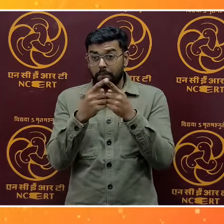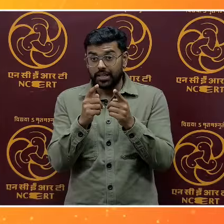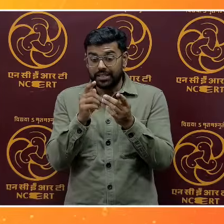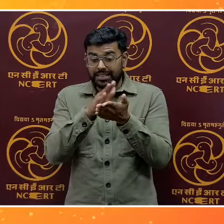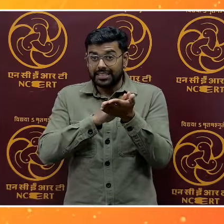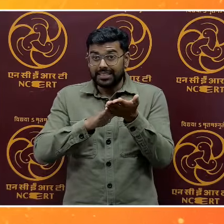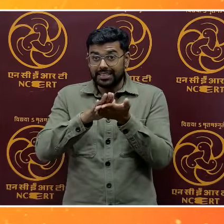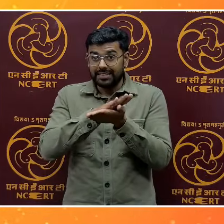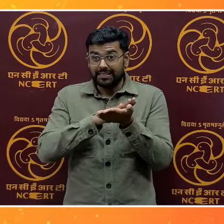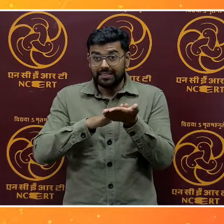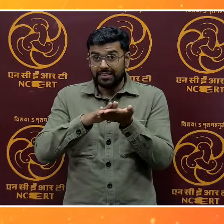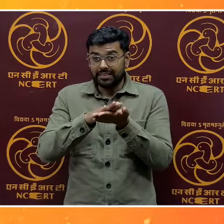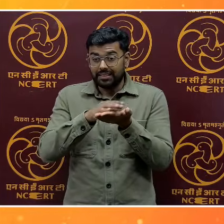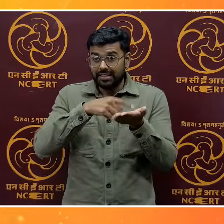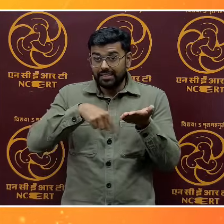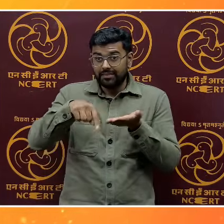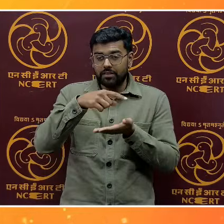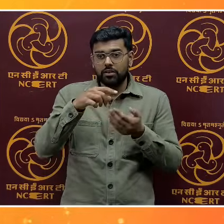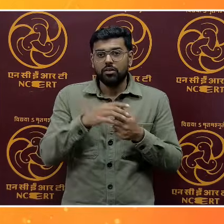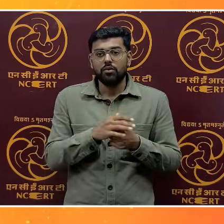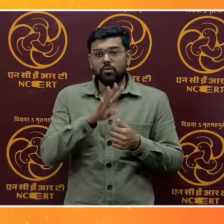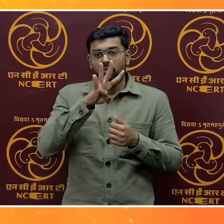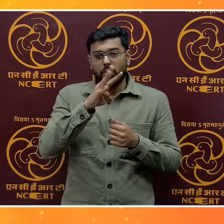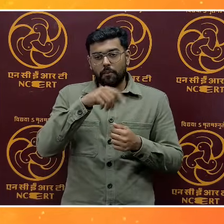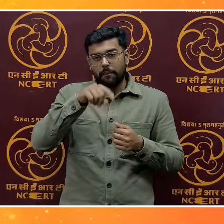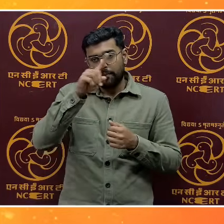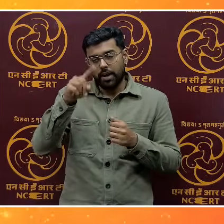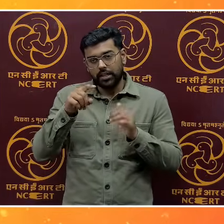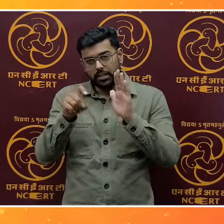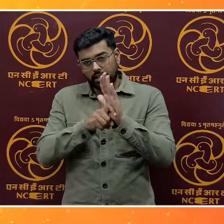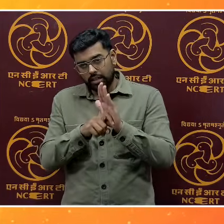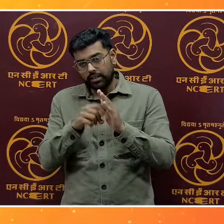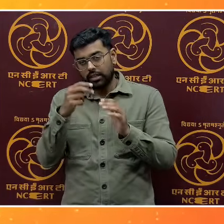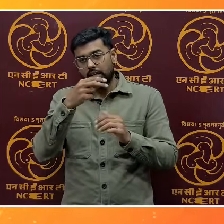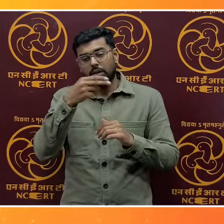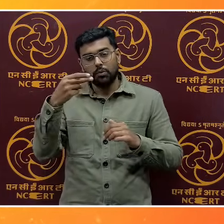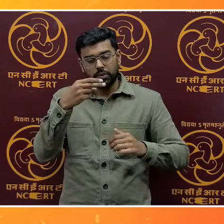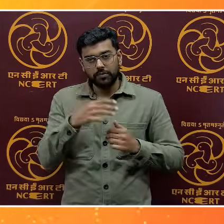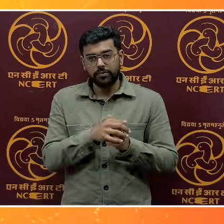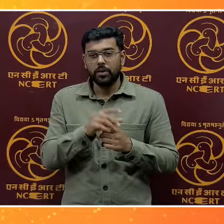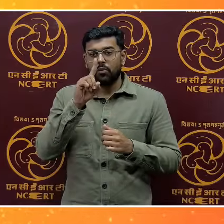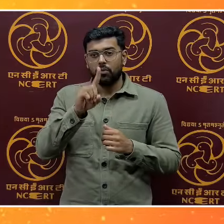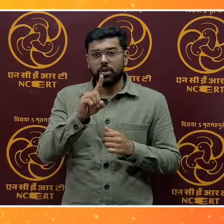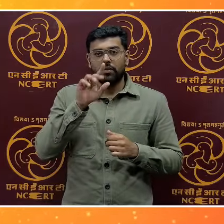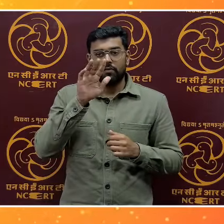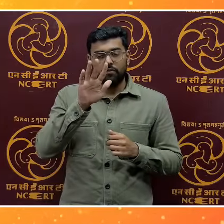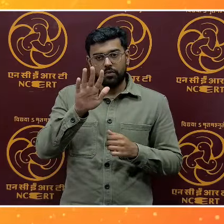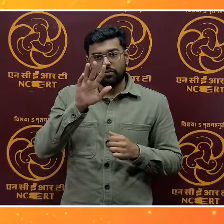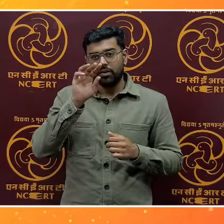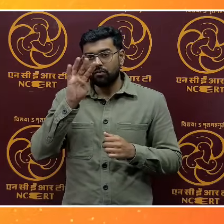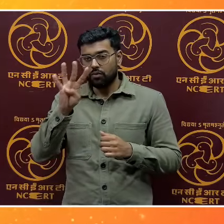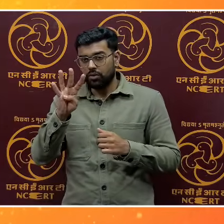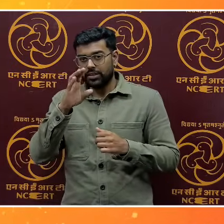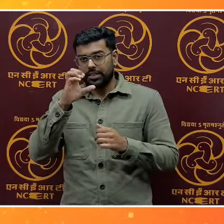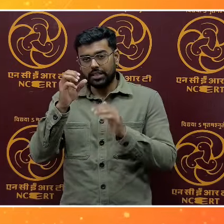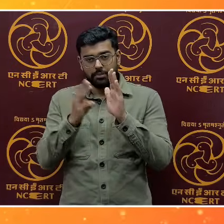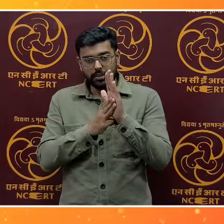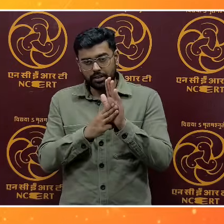surface area is 4 pi r square, so I will use the formula 4 pi r square is equal to 154 centimeter